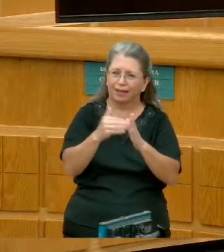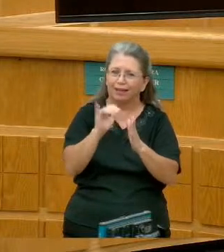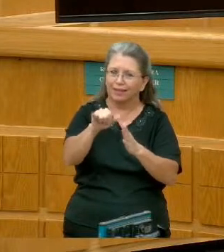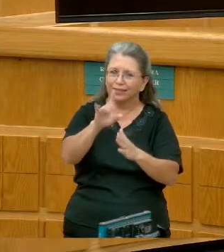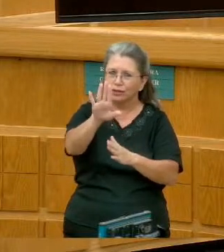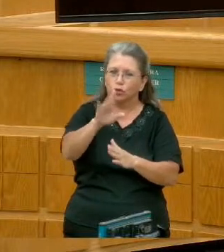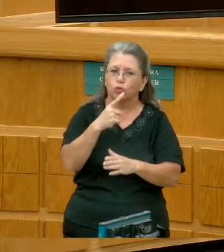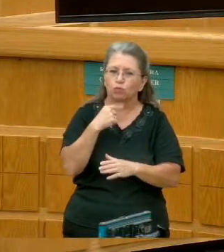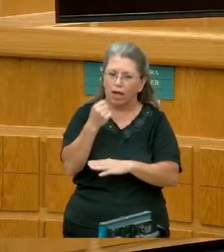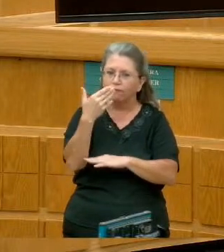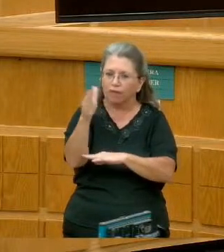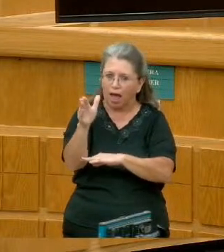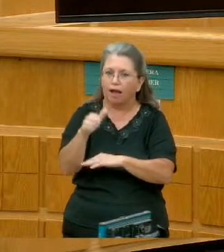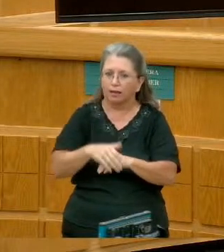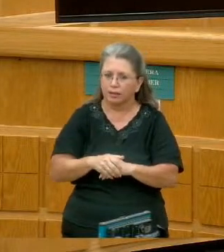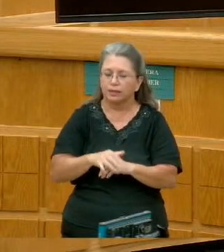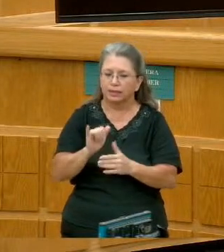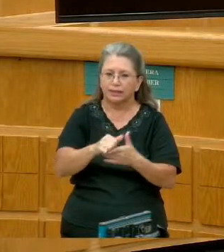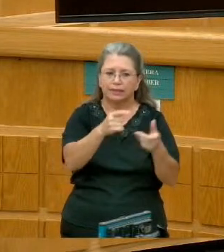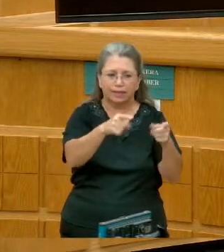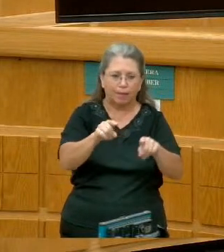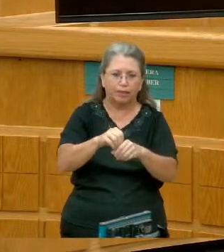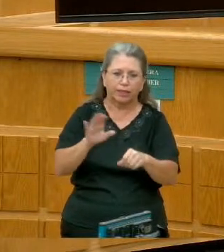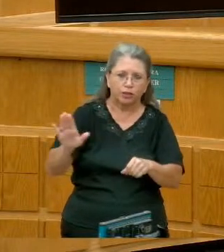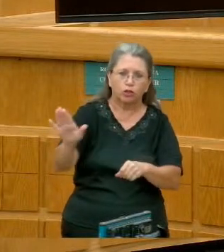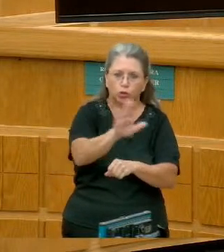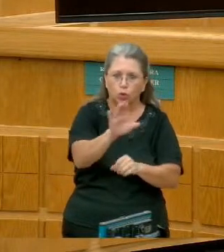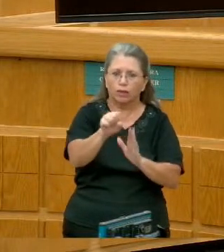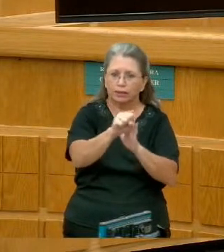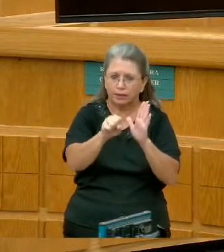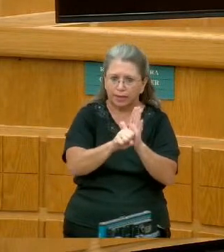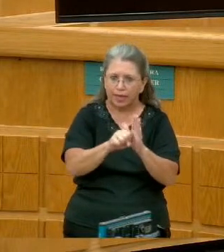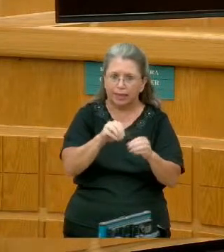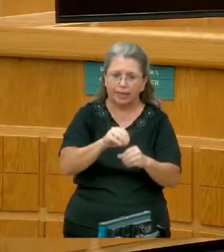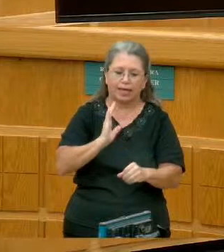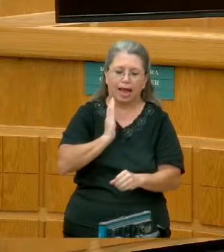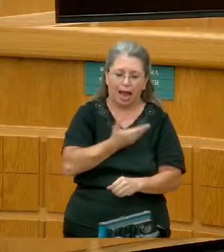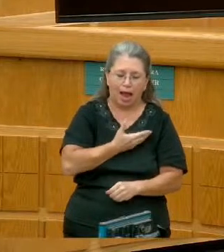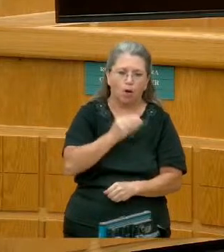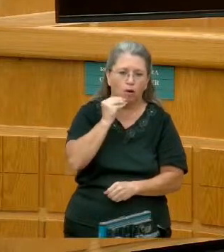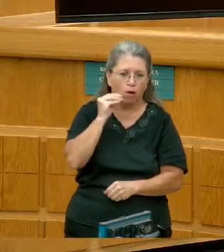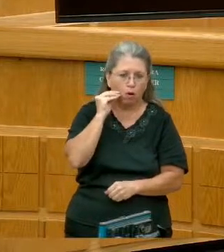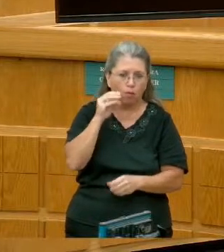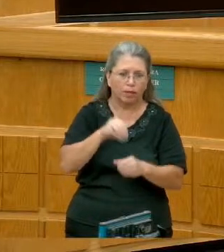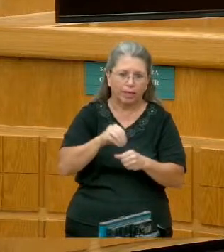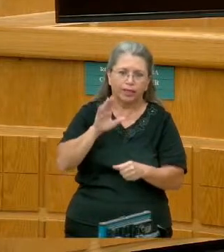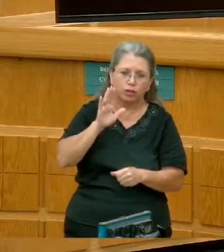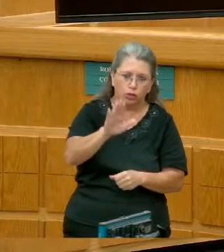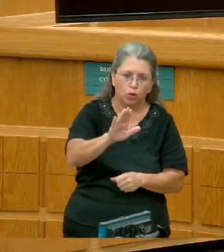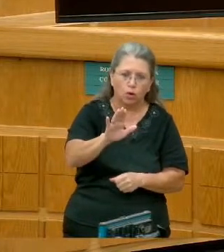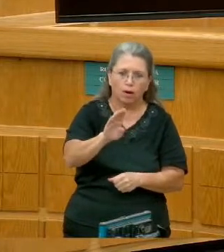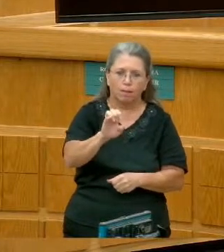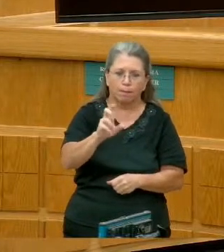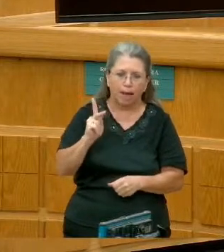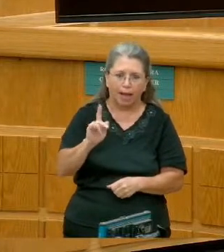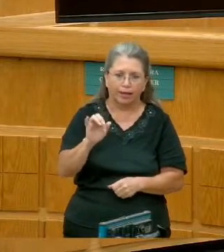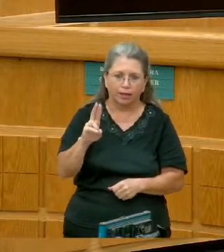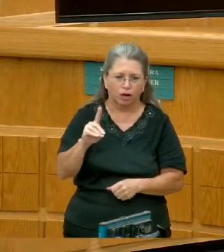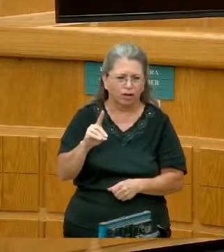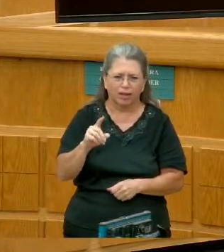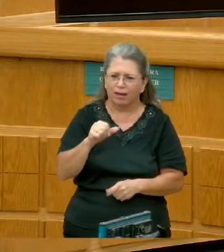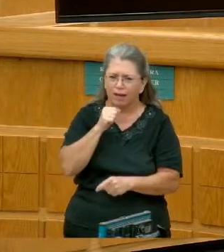flag. This is happening in your state, in our home, in your backyard. Not in New